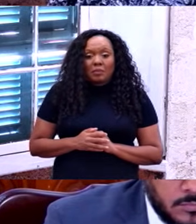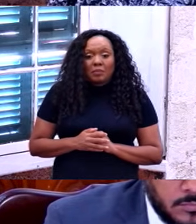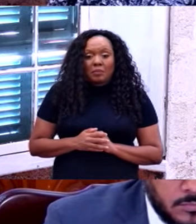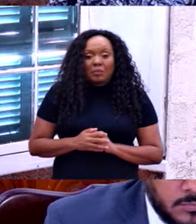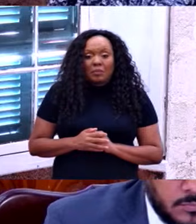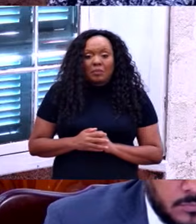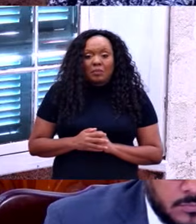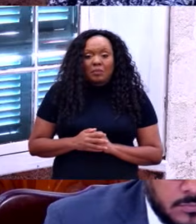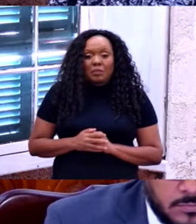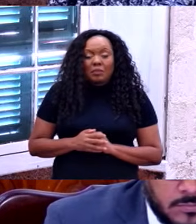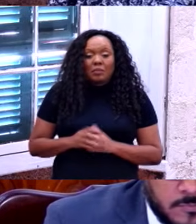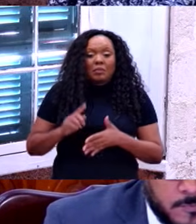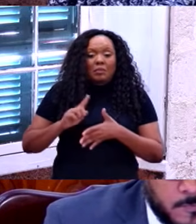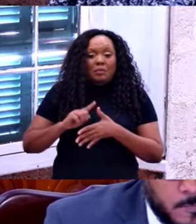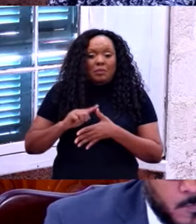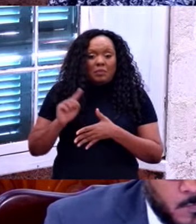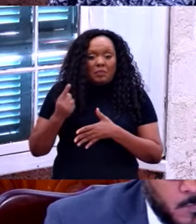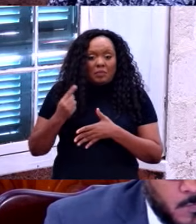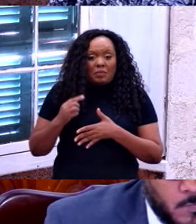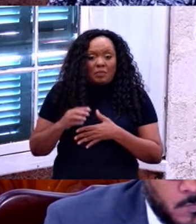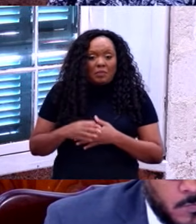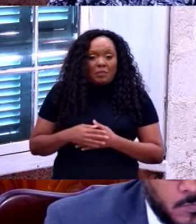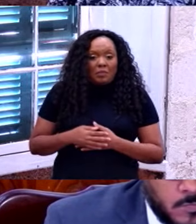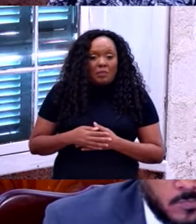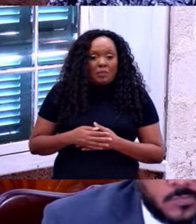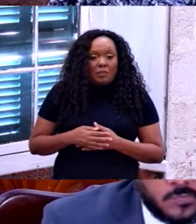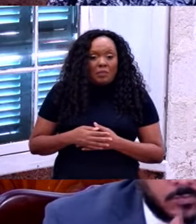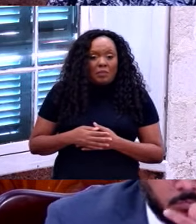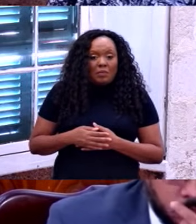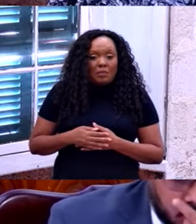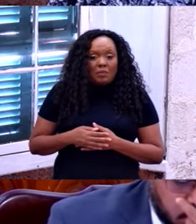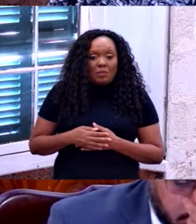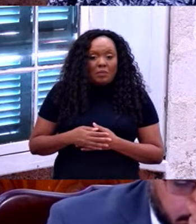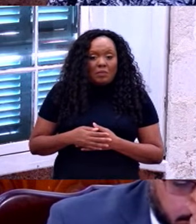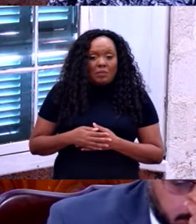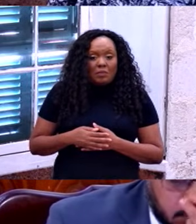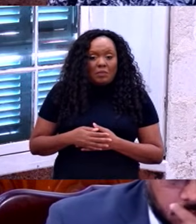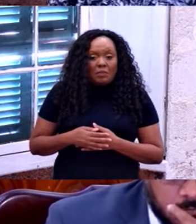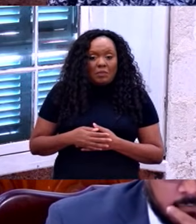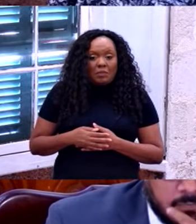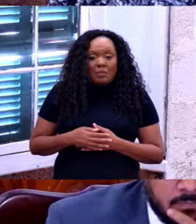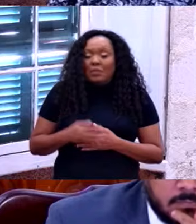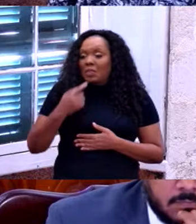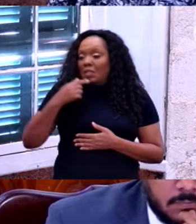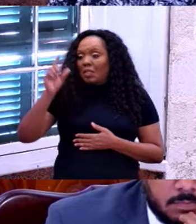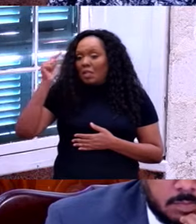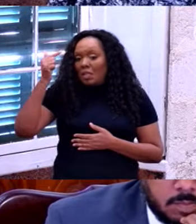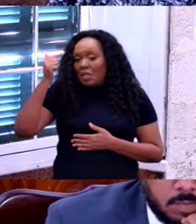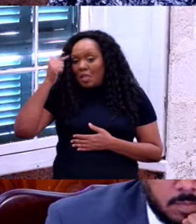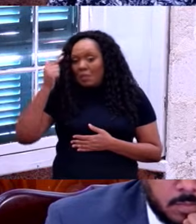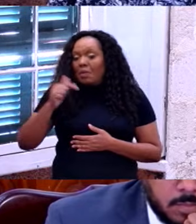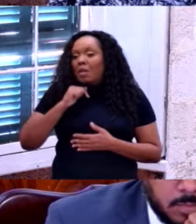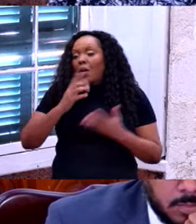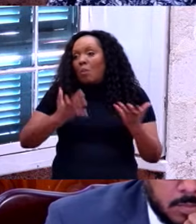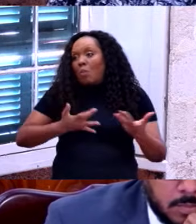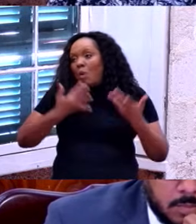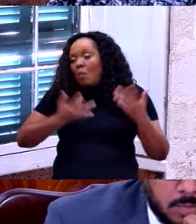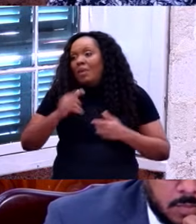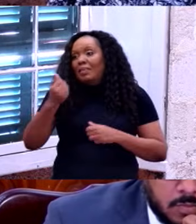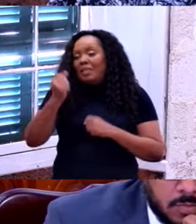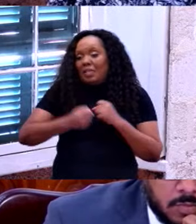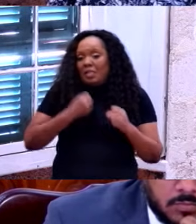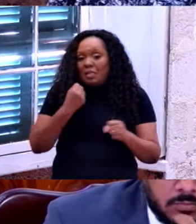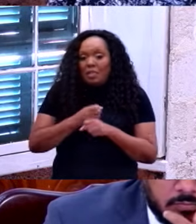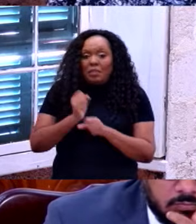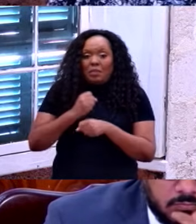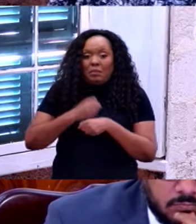Senator Nichols says the government will make decisions and they're not waiting and they're not taking 10 years to make decisions and